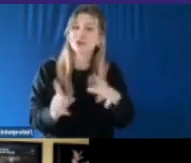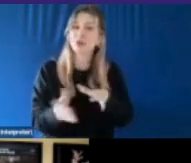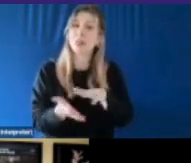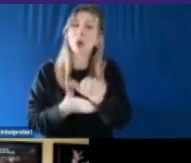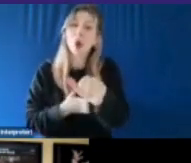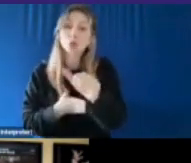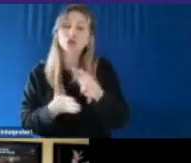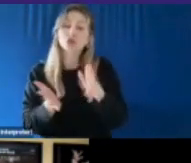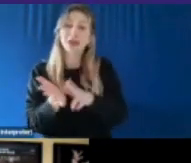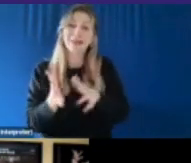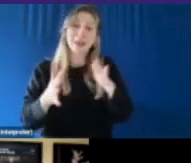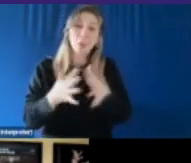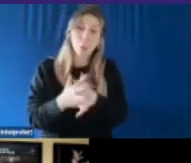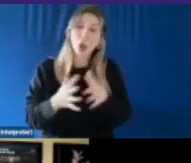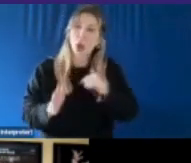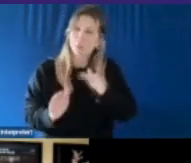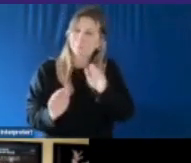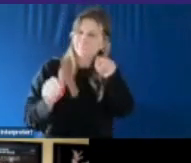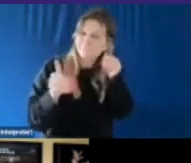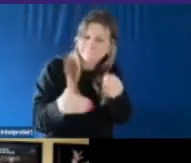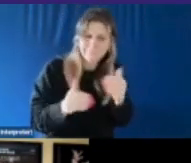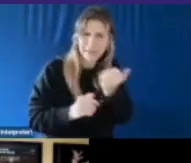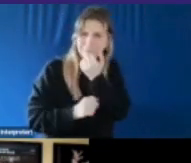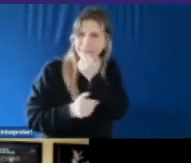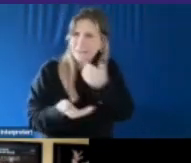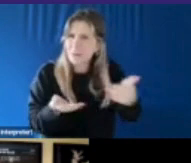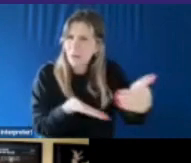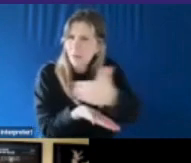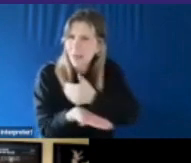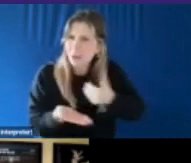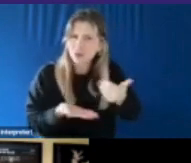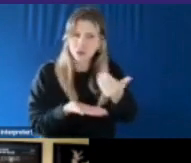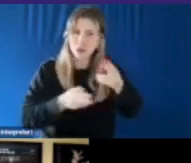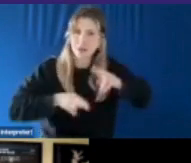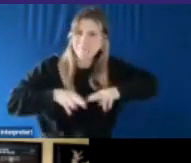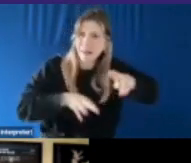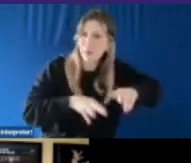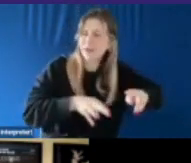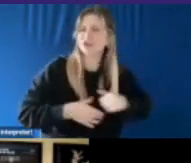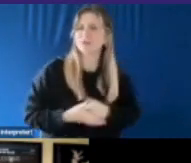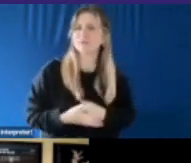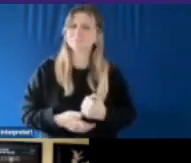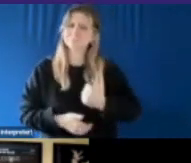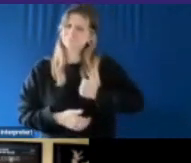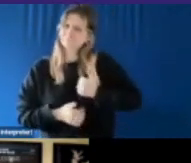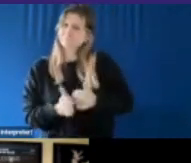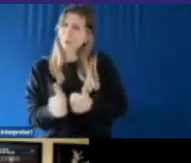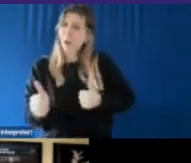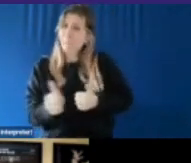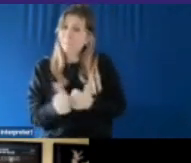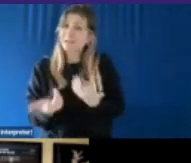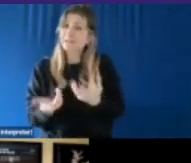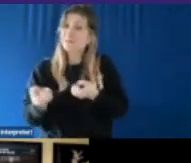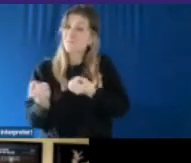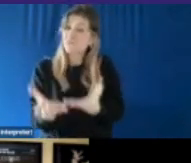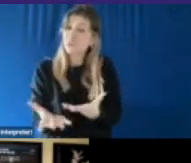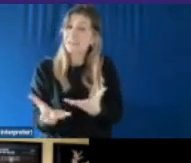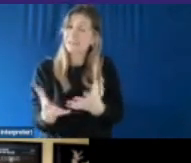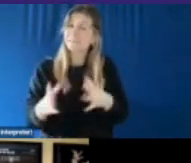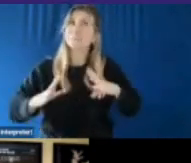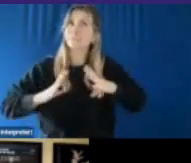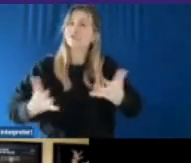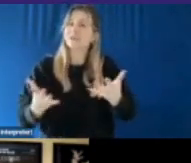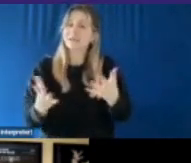data collection and evaluation. For those of you who aren't aware of us, the Digital Culture Network is a free support service available to everyone